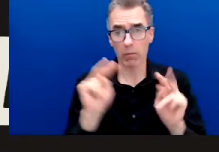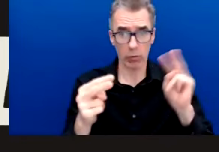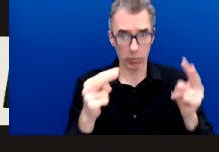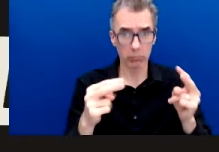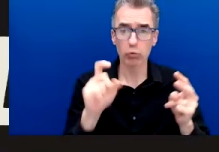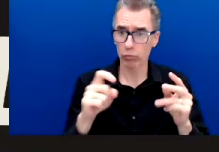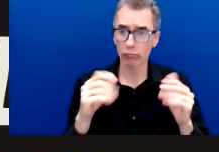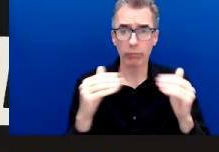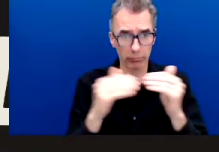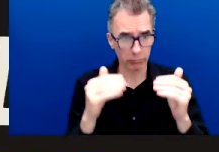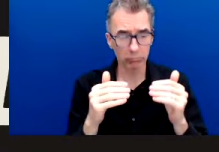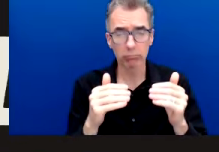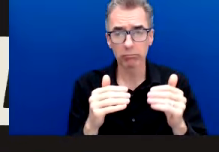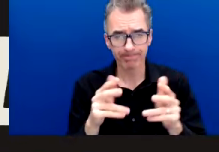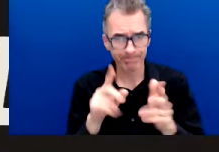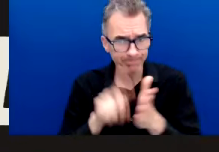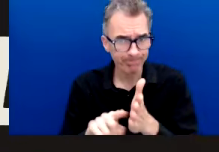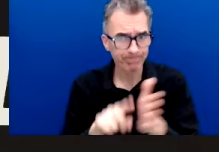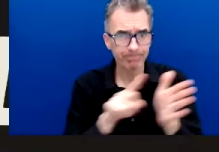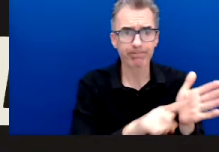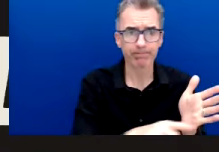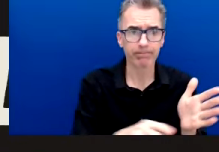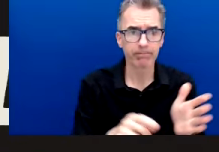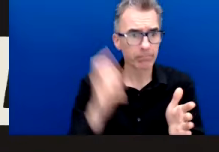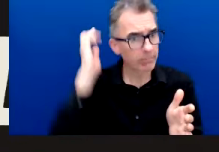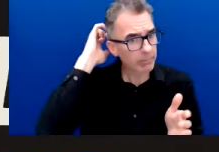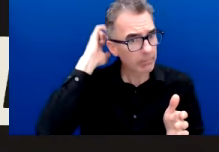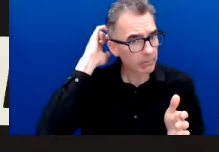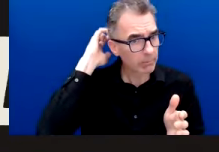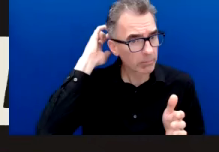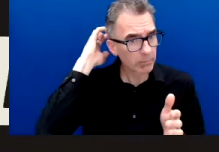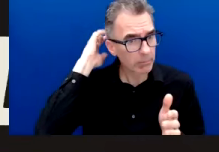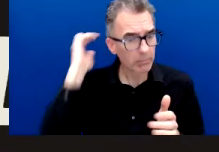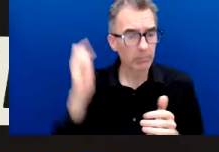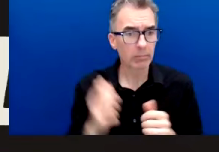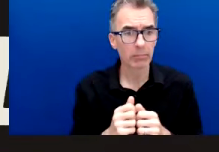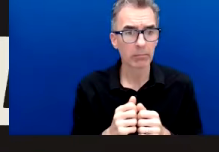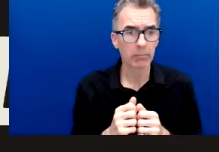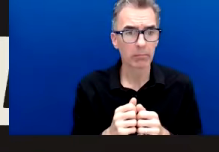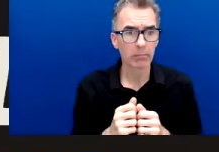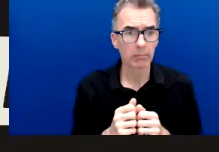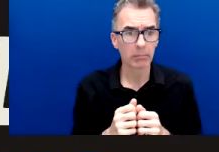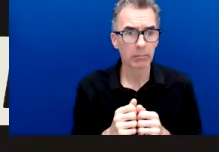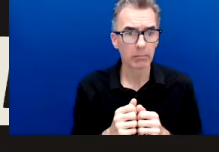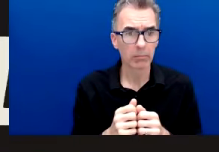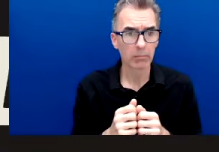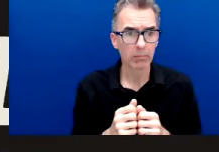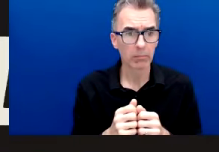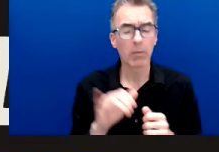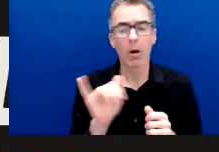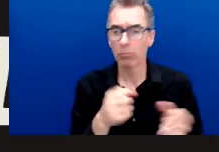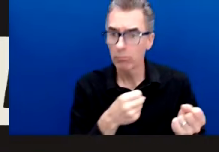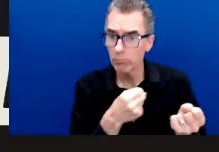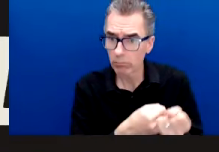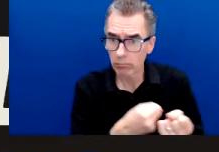obligations, but part of that, as I had previously said, is impartial hearings. providing supportive measures,